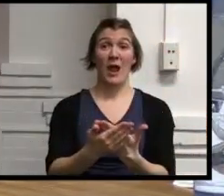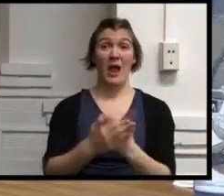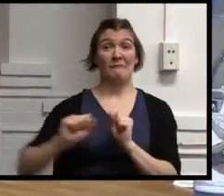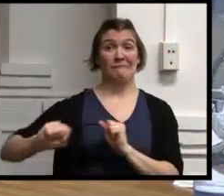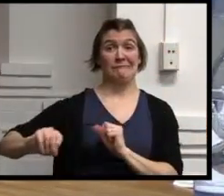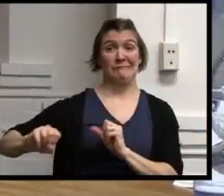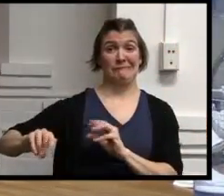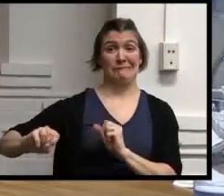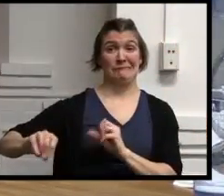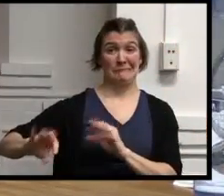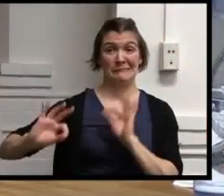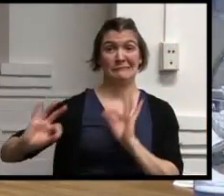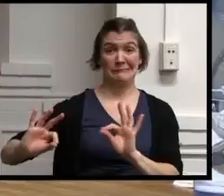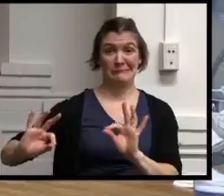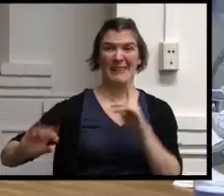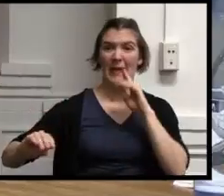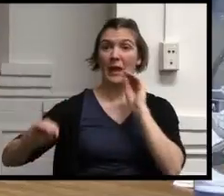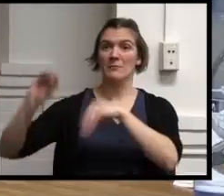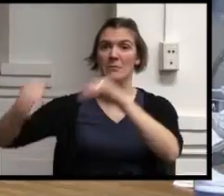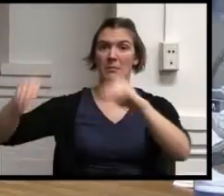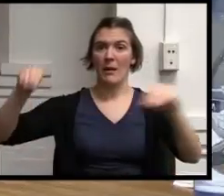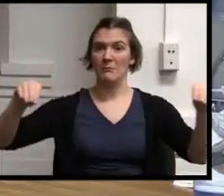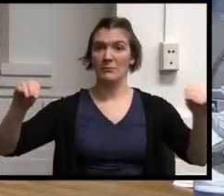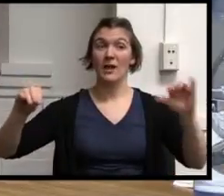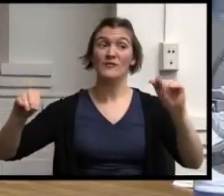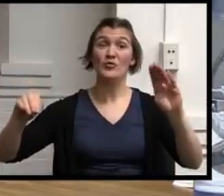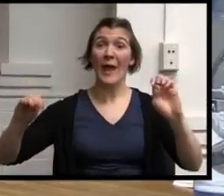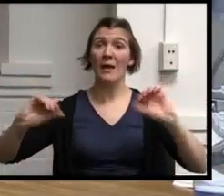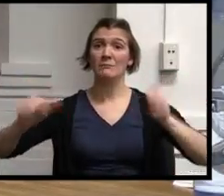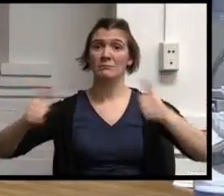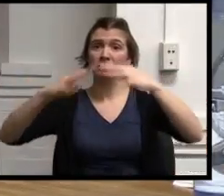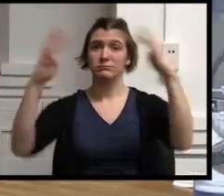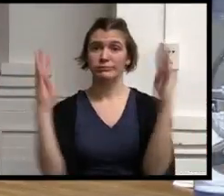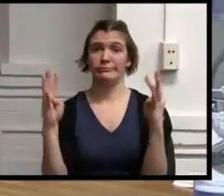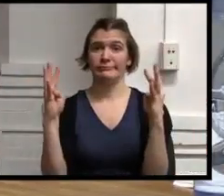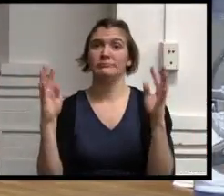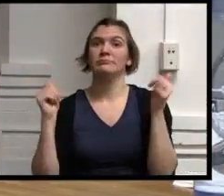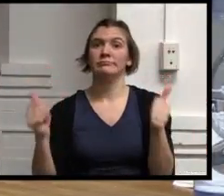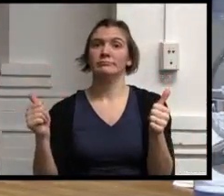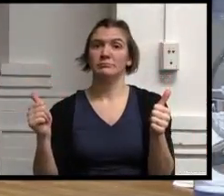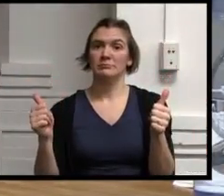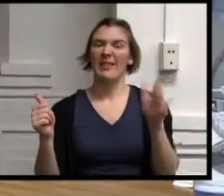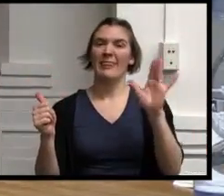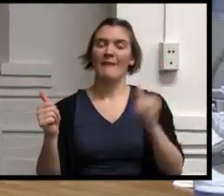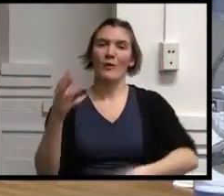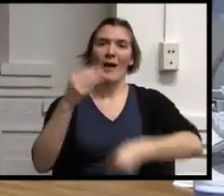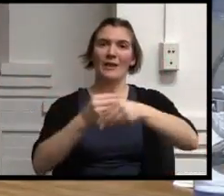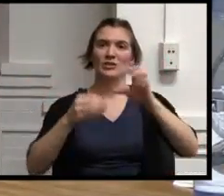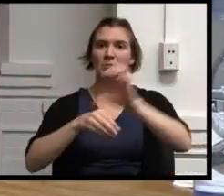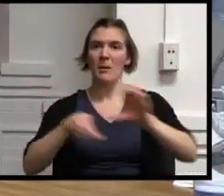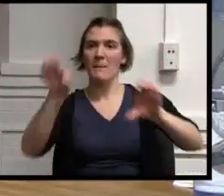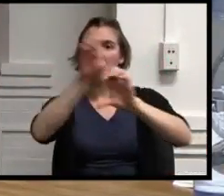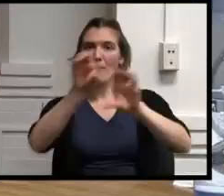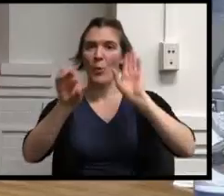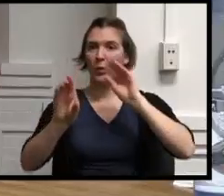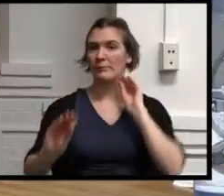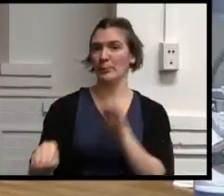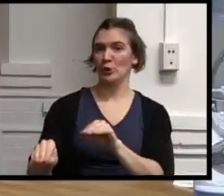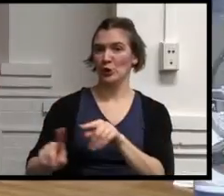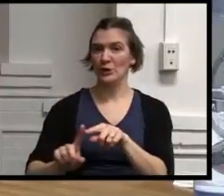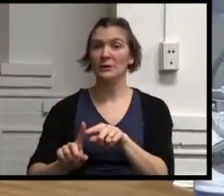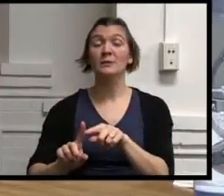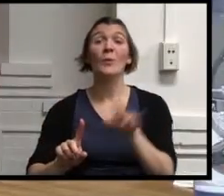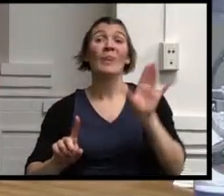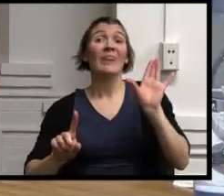weeks, they'll be able to actually install the steel frame that is going to support the portion of the addition that's going to be in that part of the building.